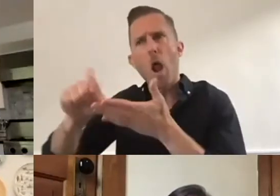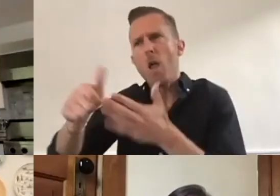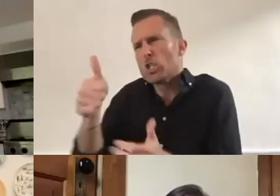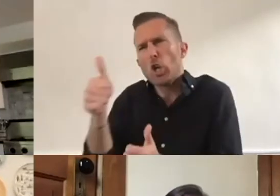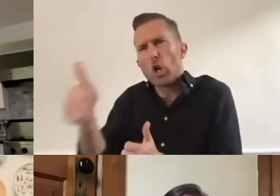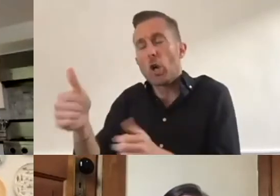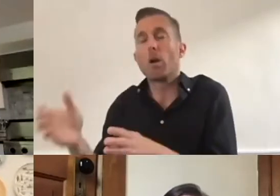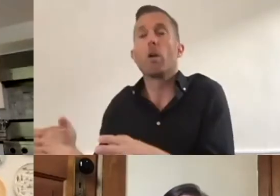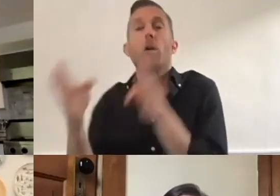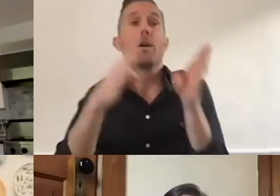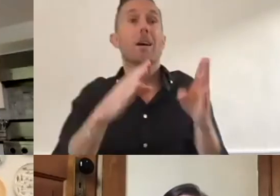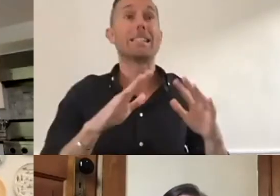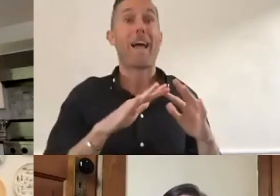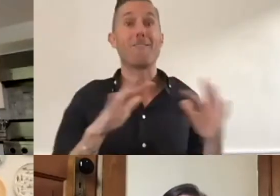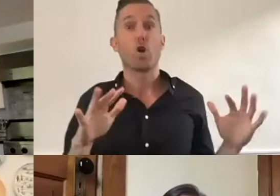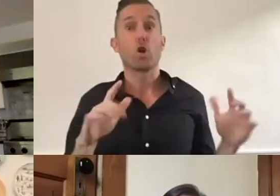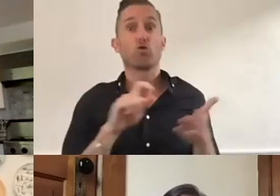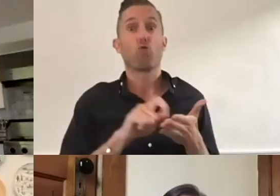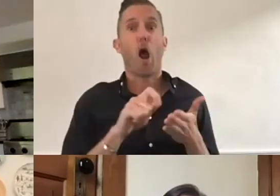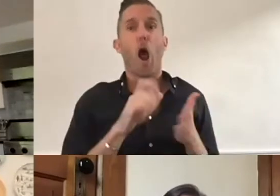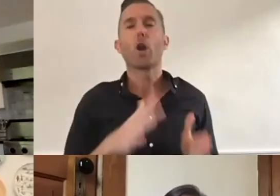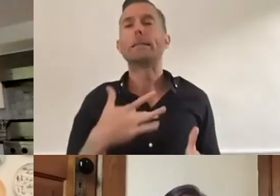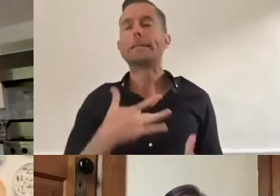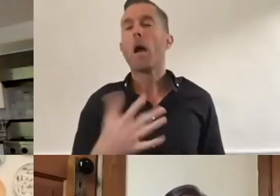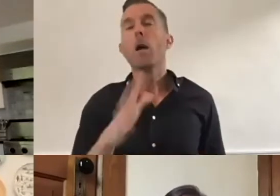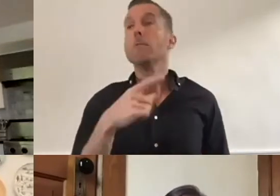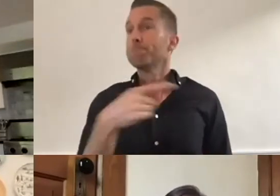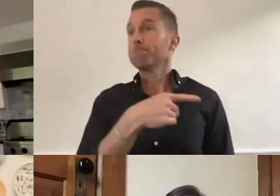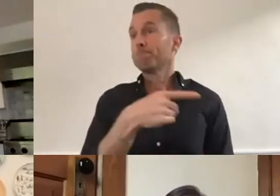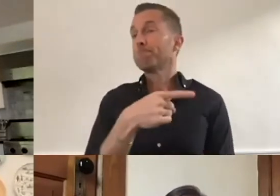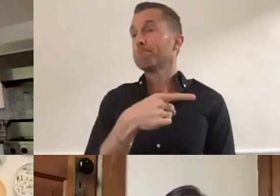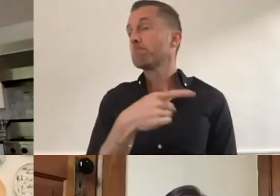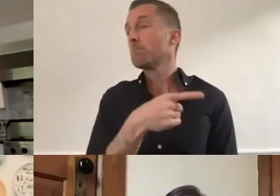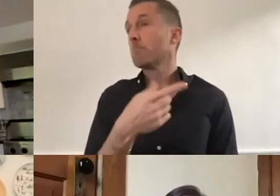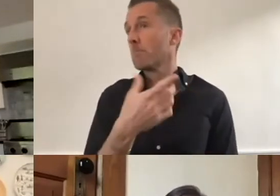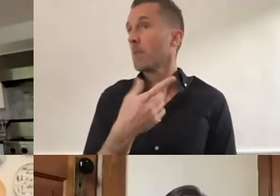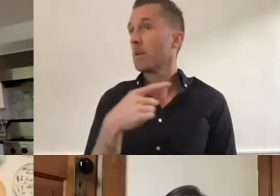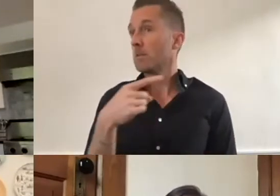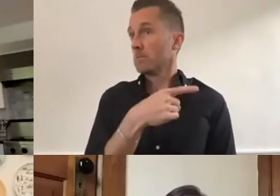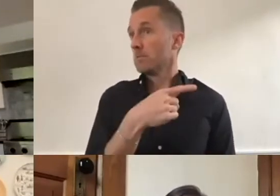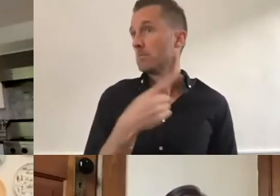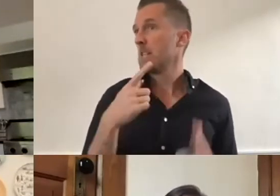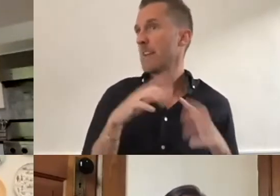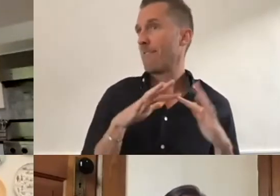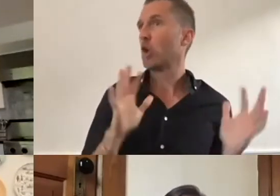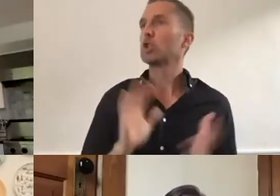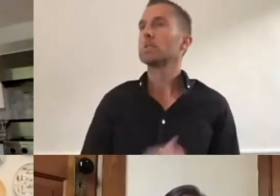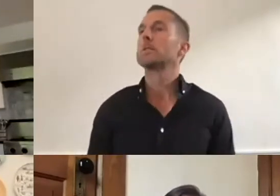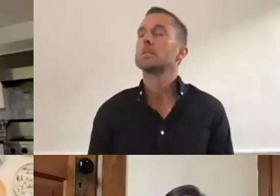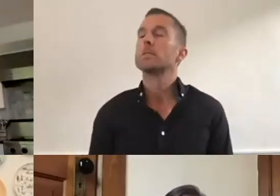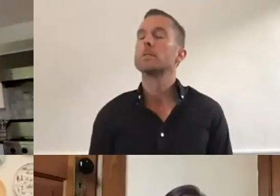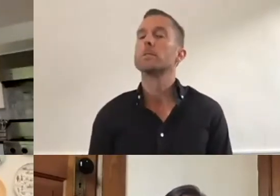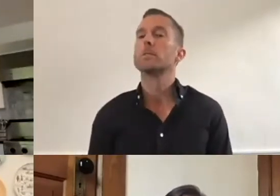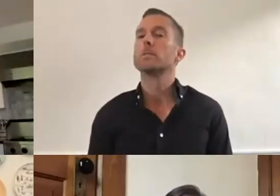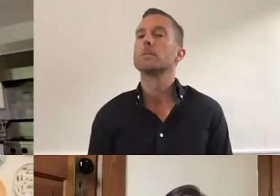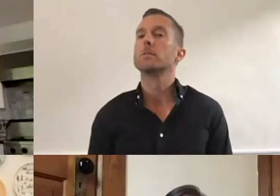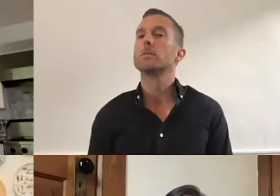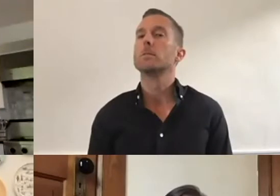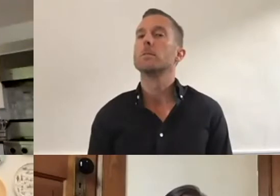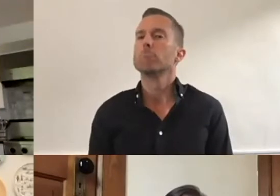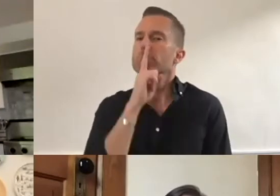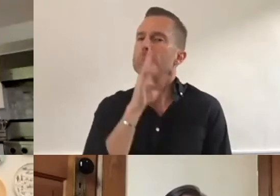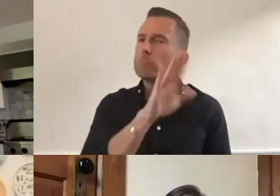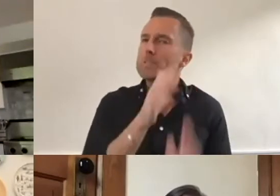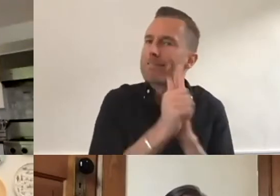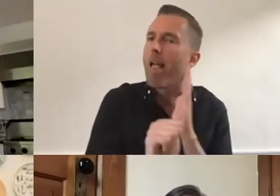of any kind of background, it's always like, oh, they're diverse and that's it. And then they move on to the next one. So I think part